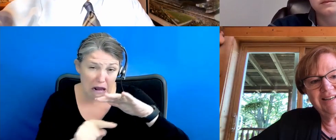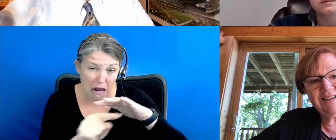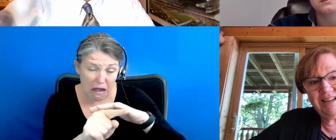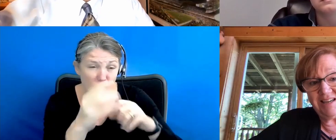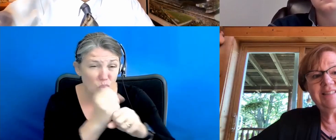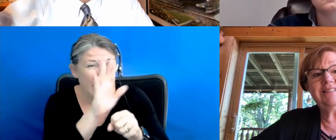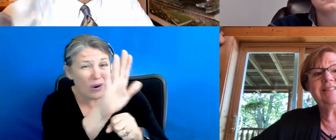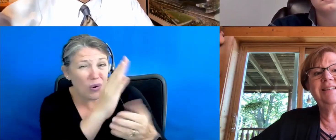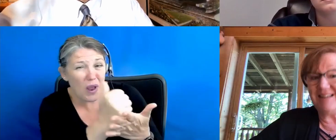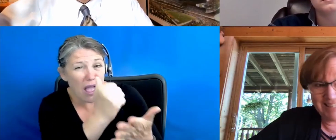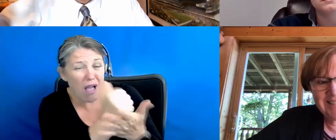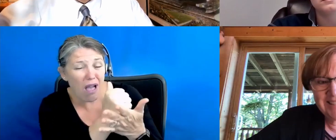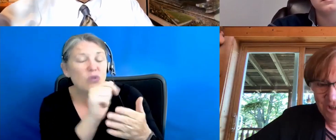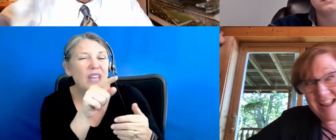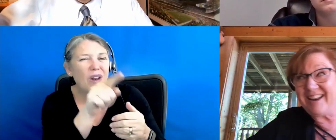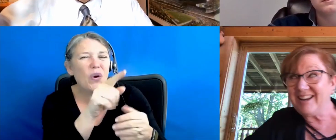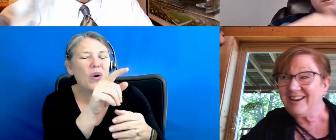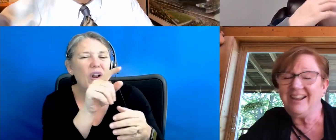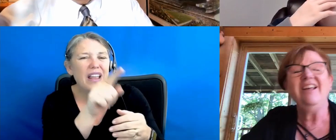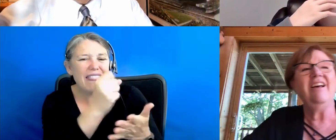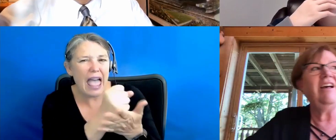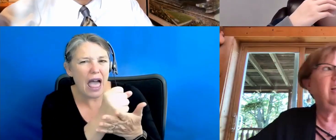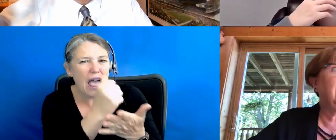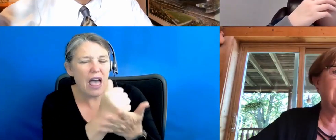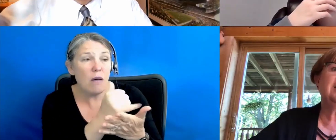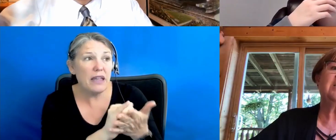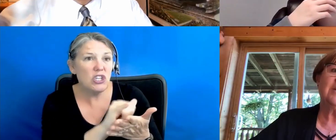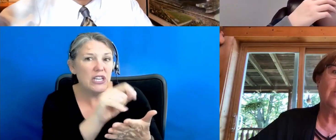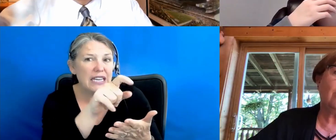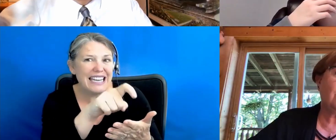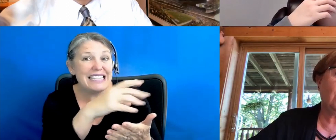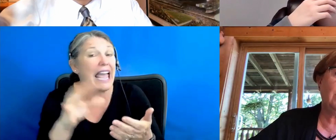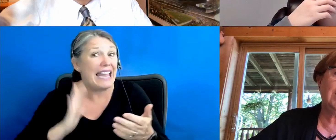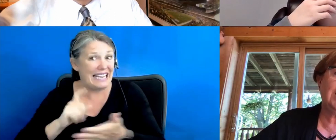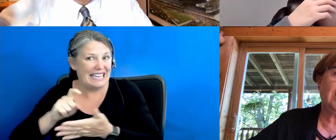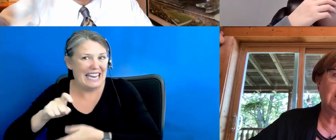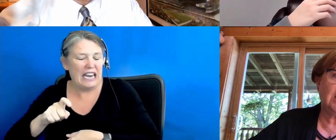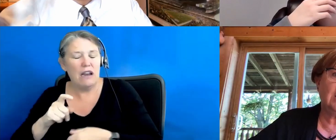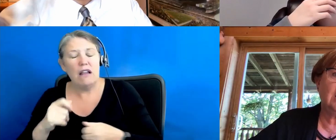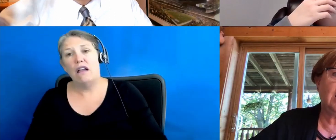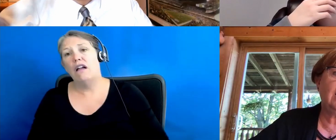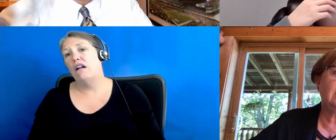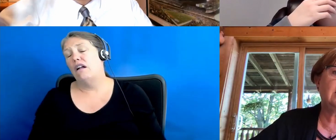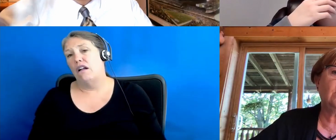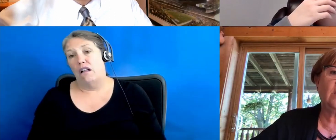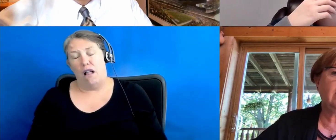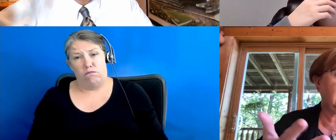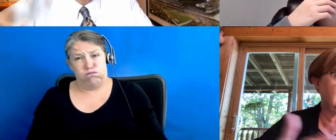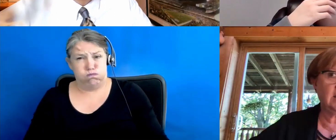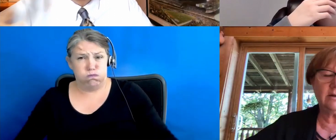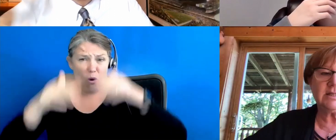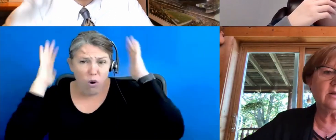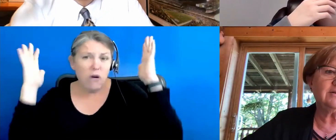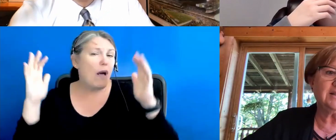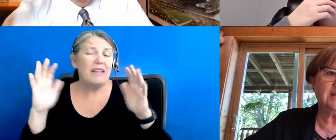she needs and needed. It is so overwhelmingly challenging. And so